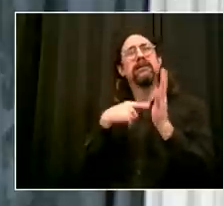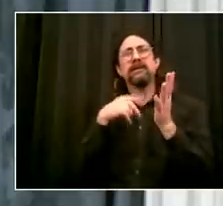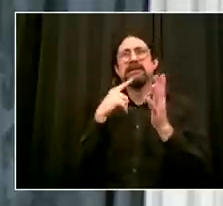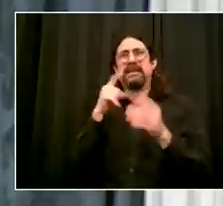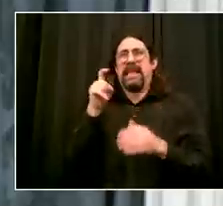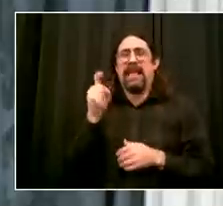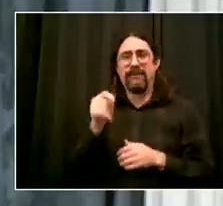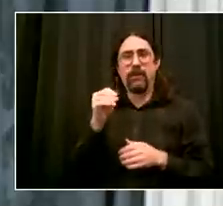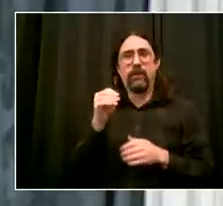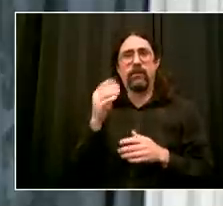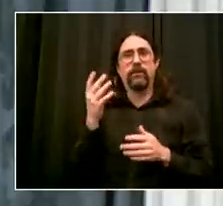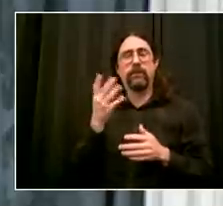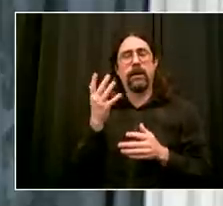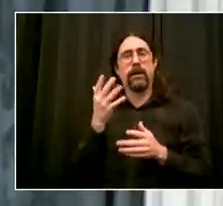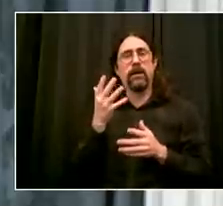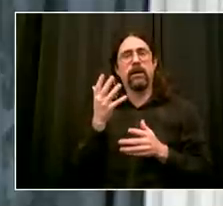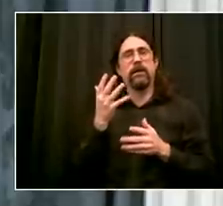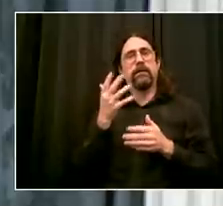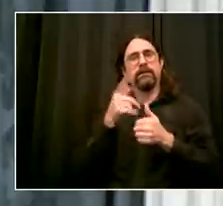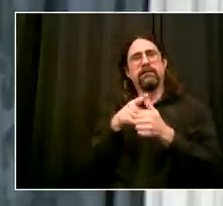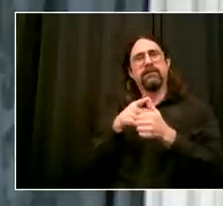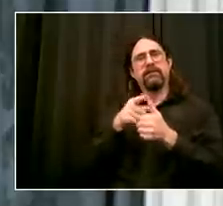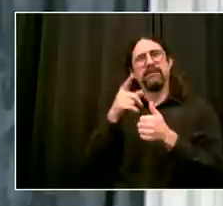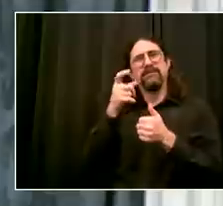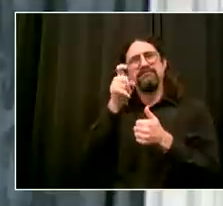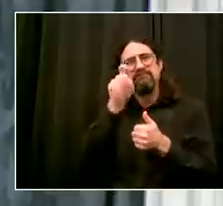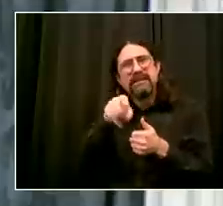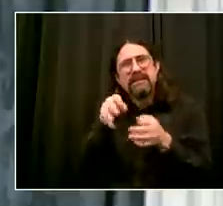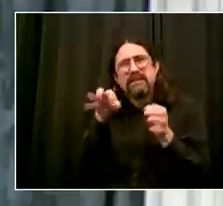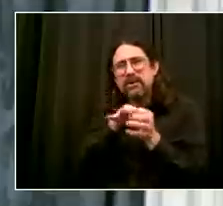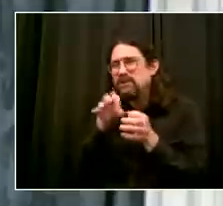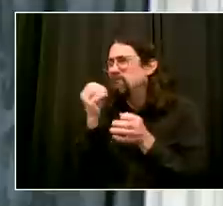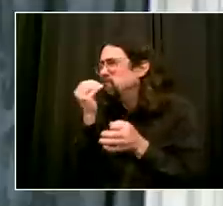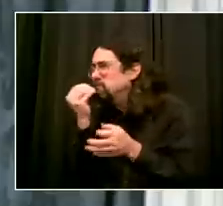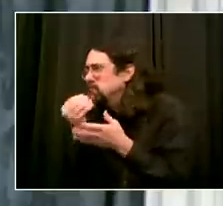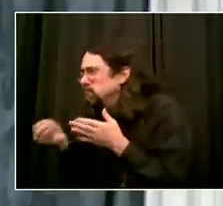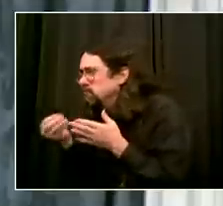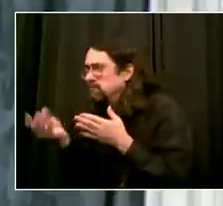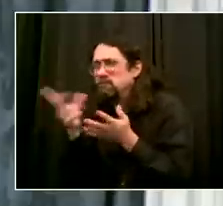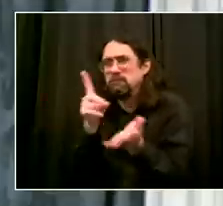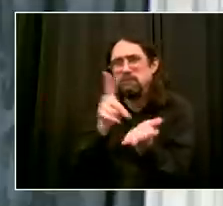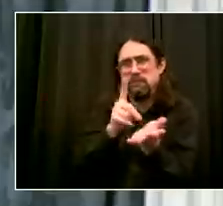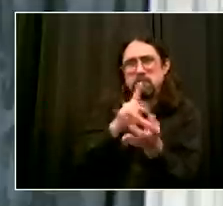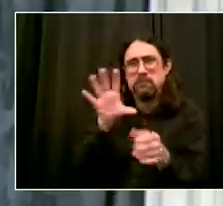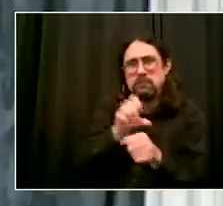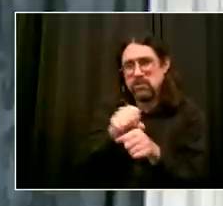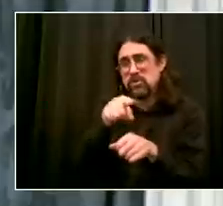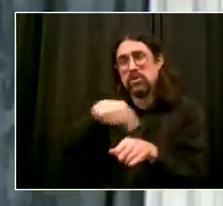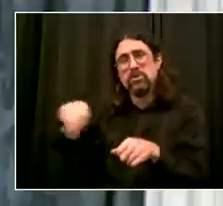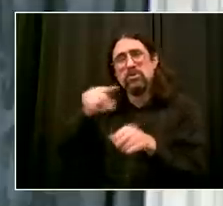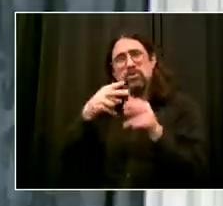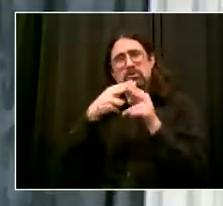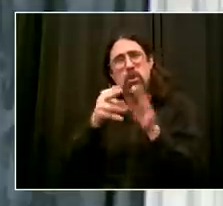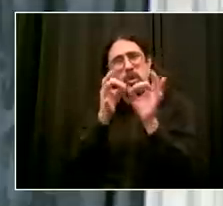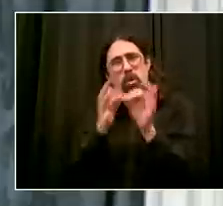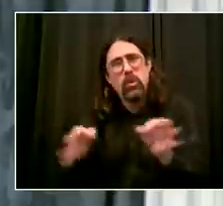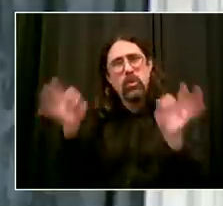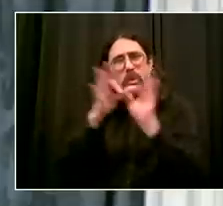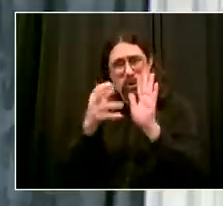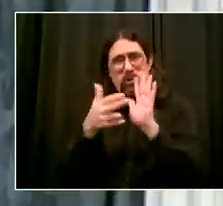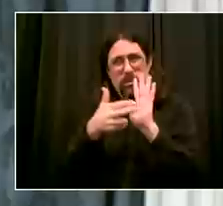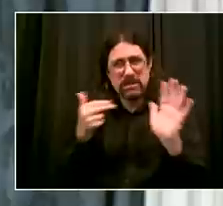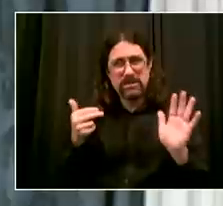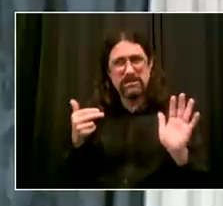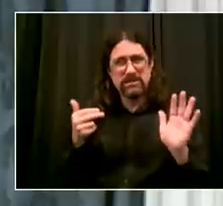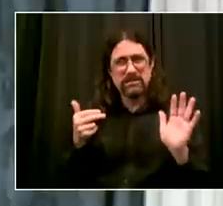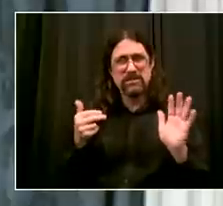those can and should continue. But it's non-essential activities that we really want to see curbed and